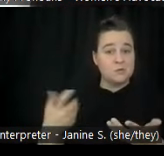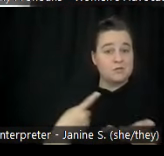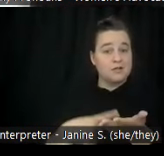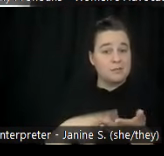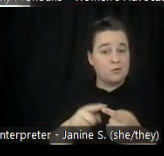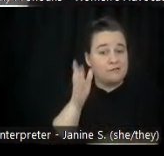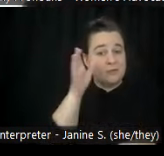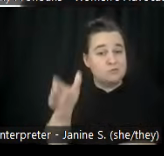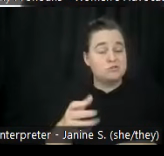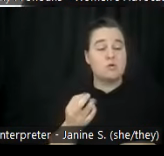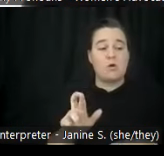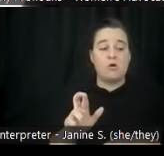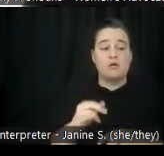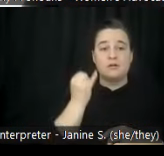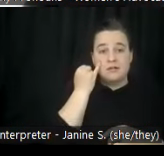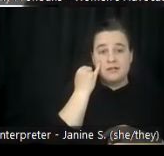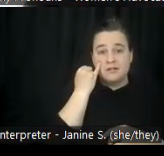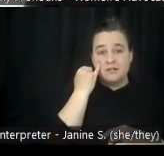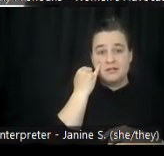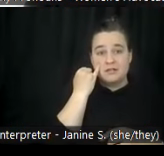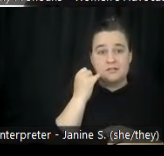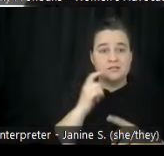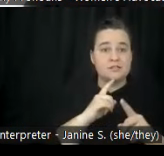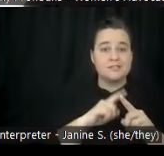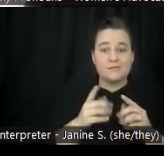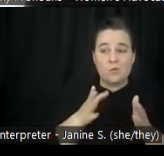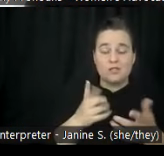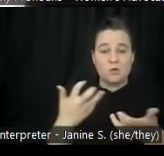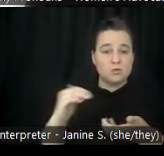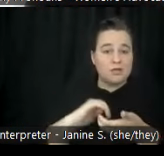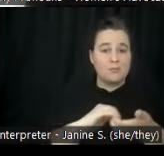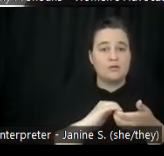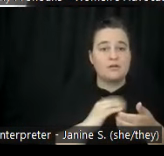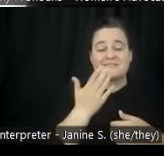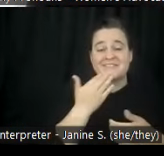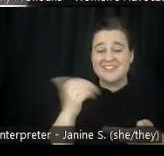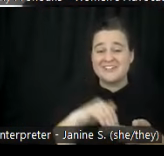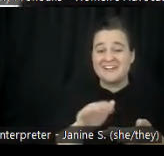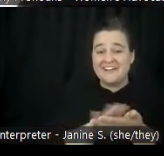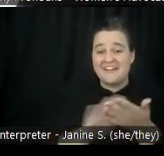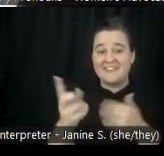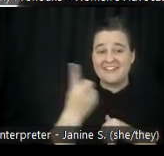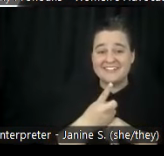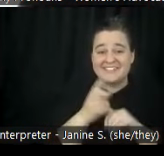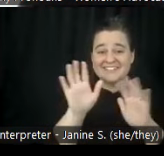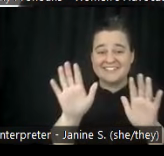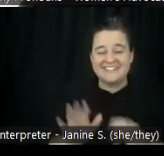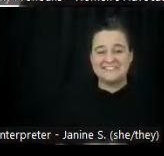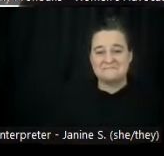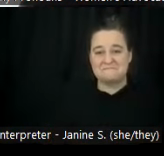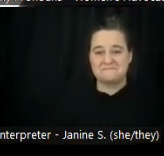future or if there's other organizations that you think we should collaborate. But thank you again and have a wonderful rest of your